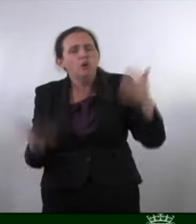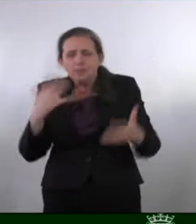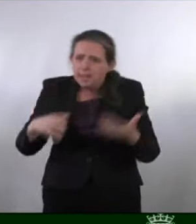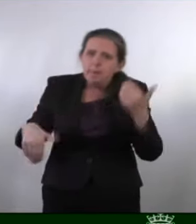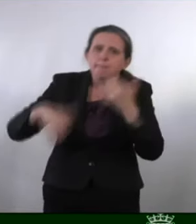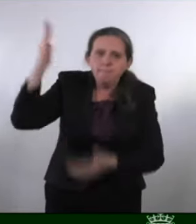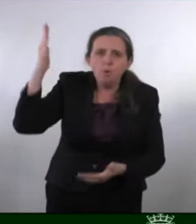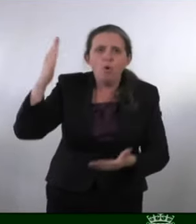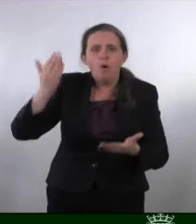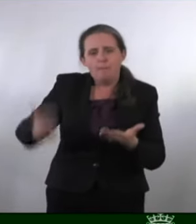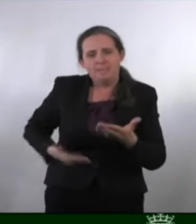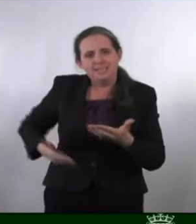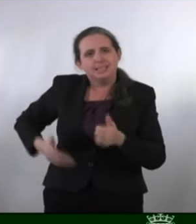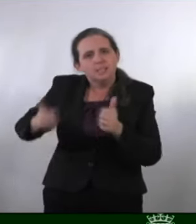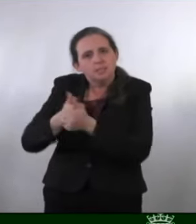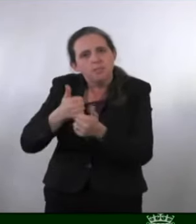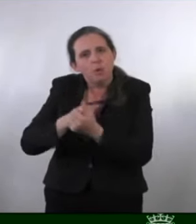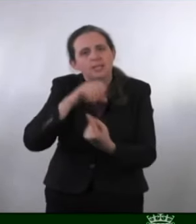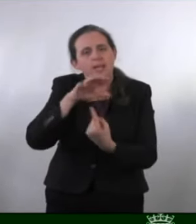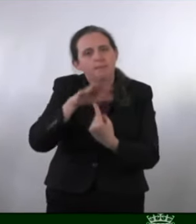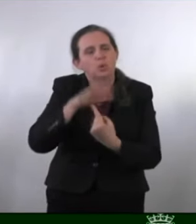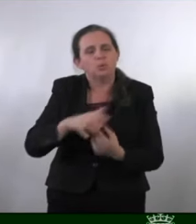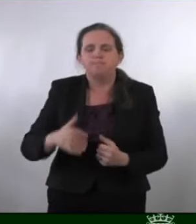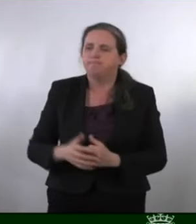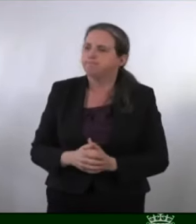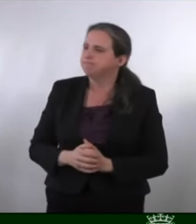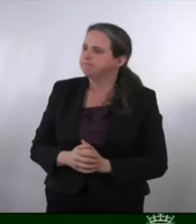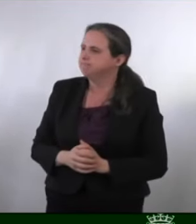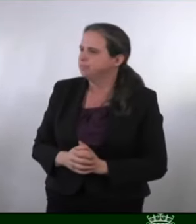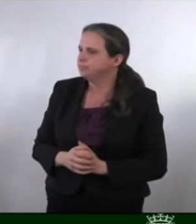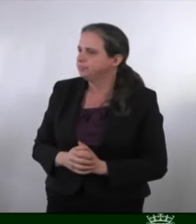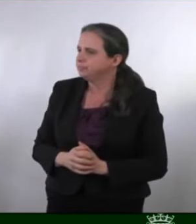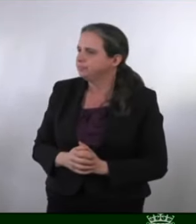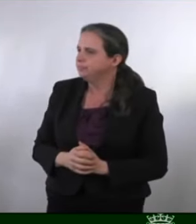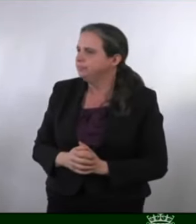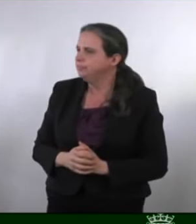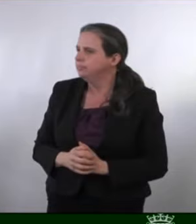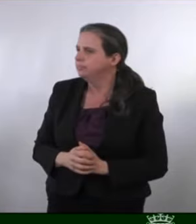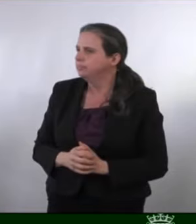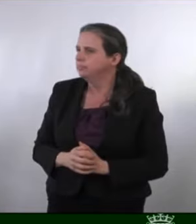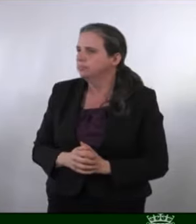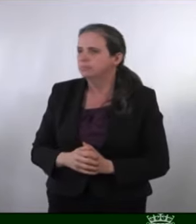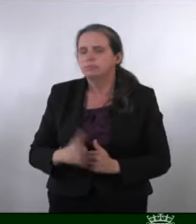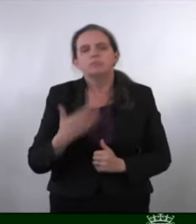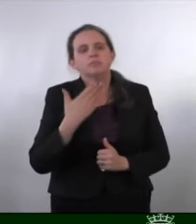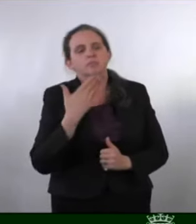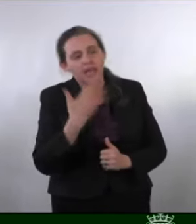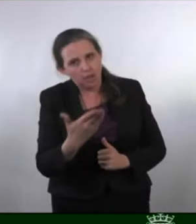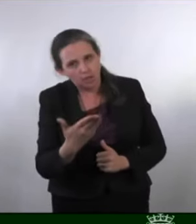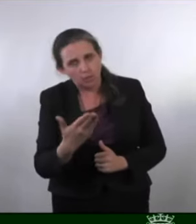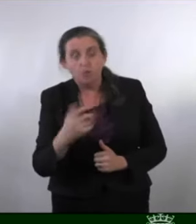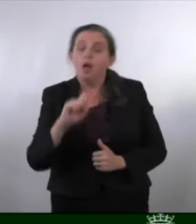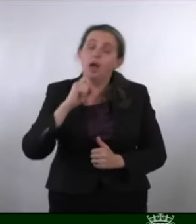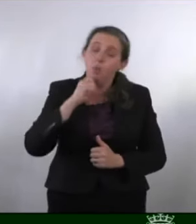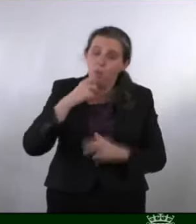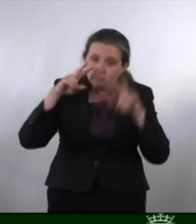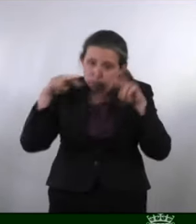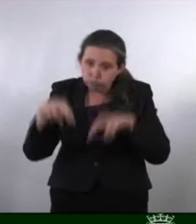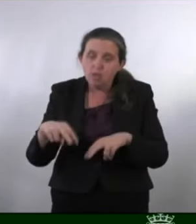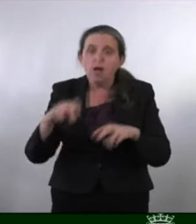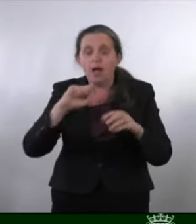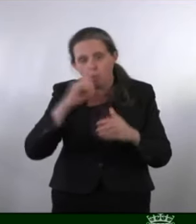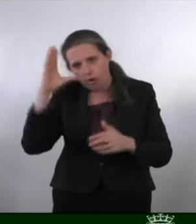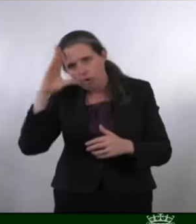I'd be very happy to look at it myself and, as you say, take it up with my right honourable friend, the Chancellor,